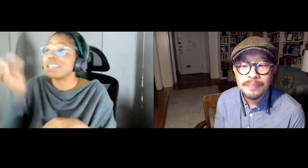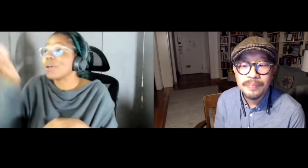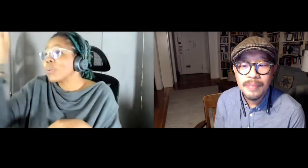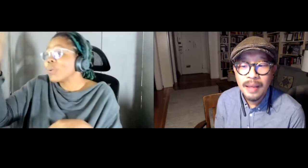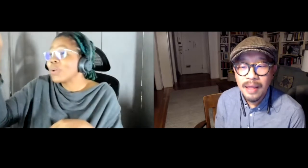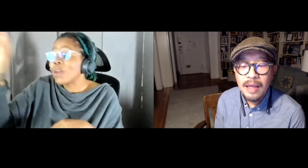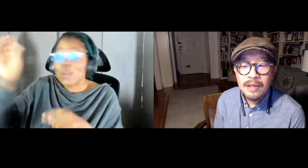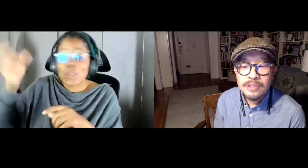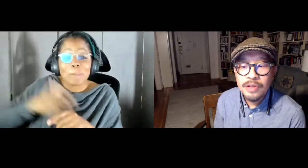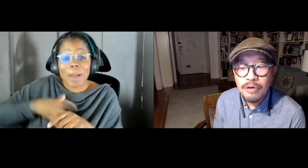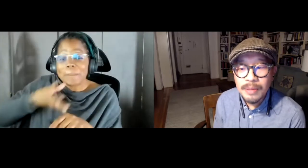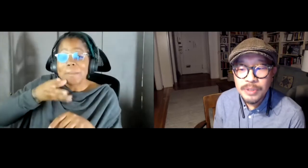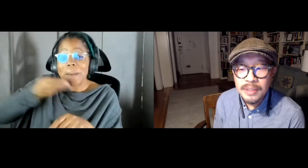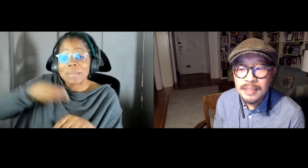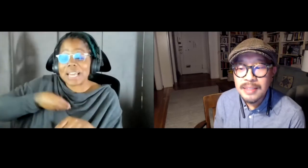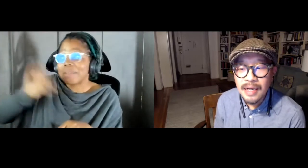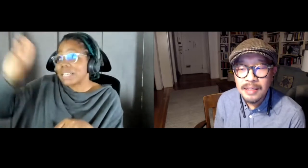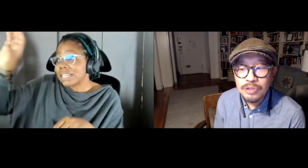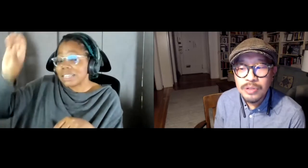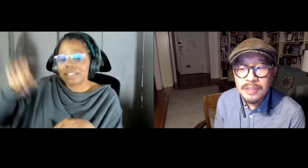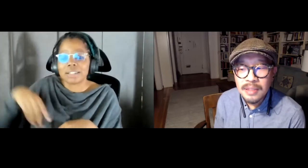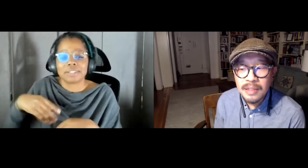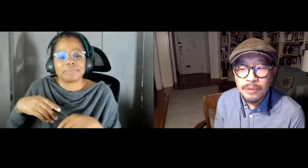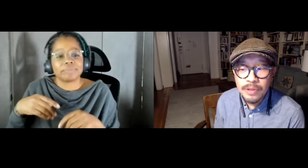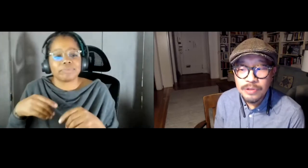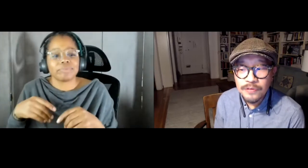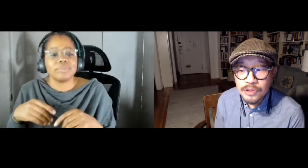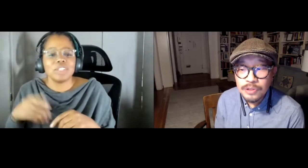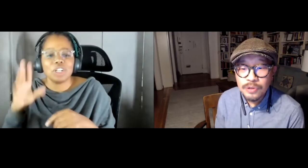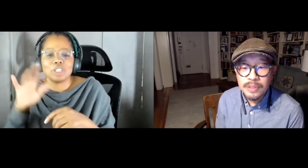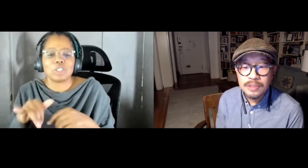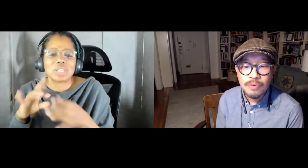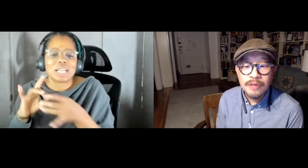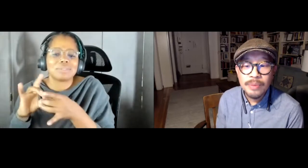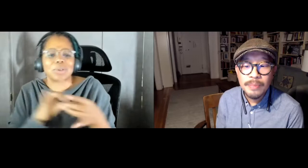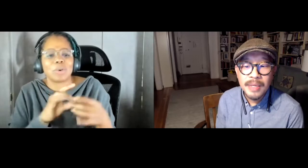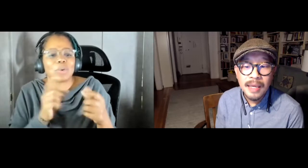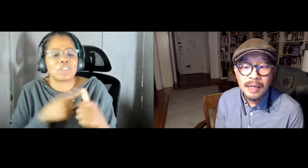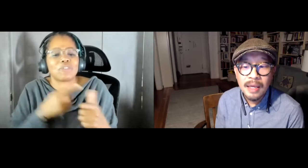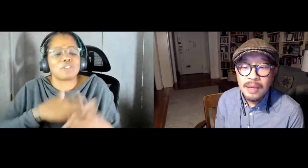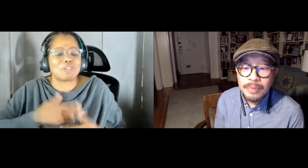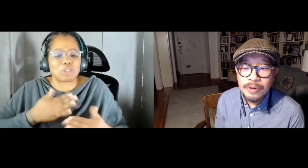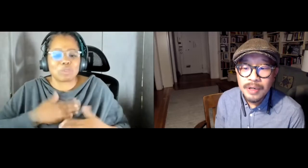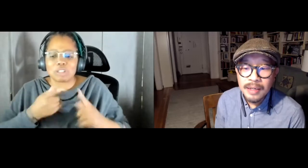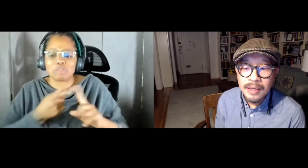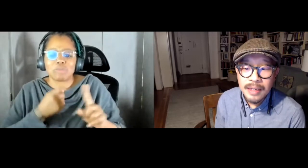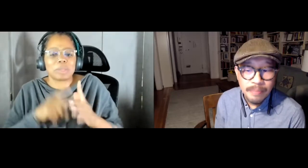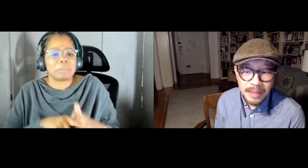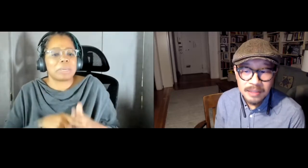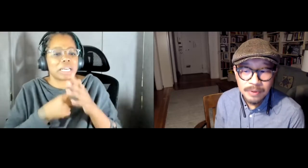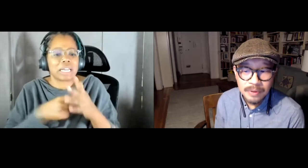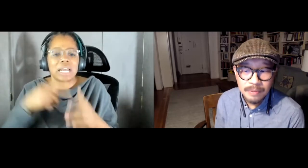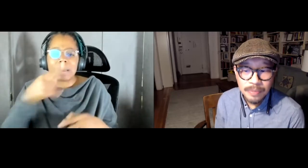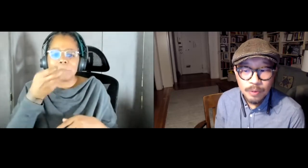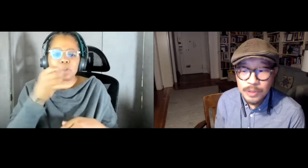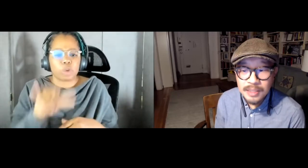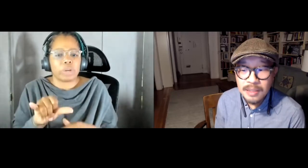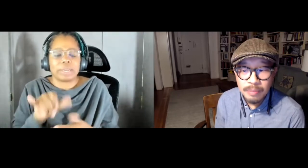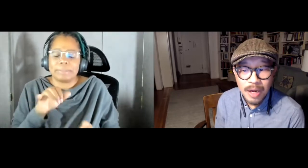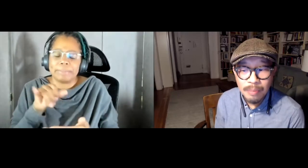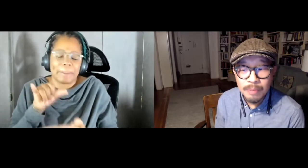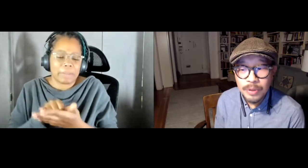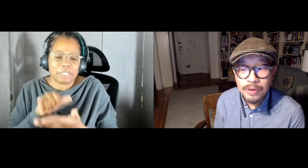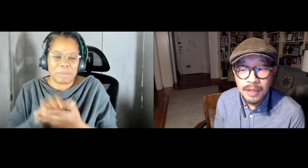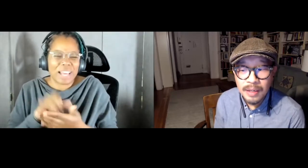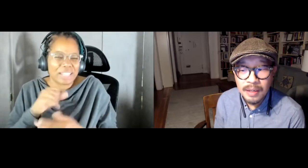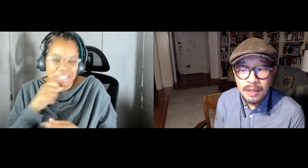me." So the corruption is tied intrinsically with those first joys, right from the beginning, purity impossible, which isn't